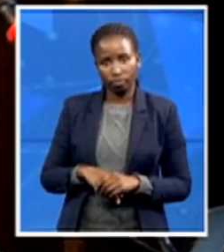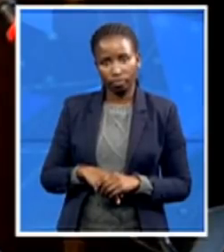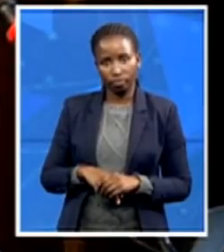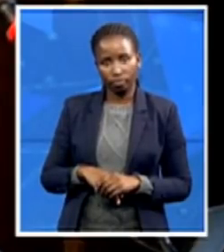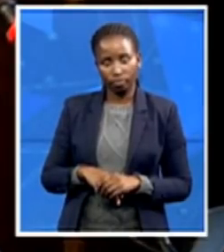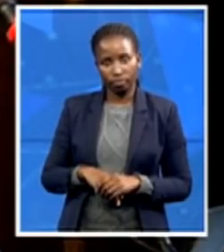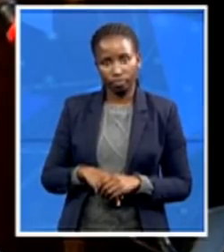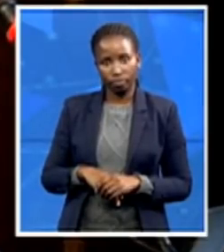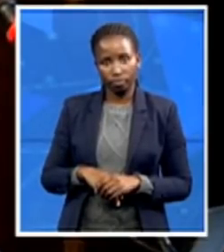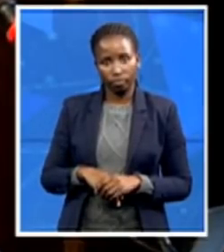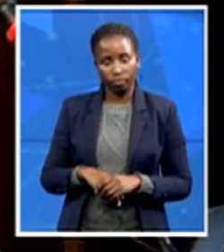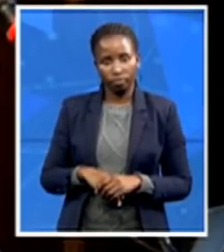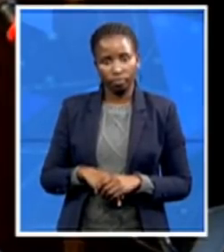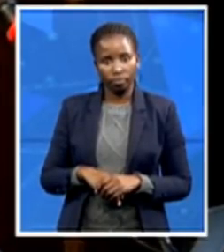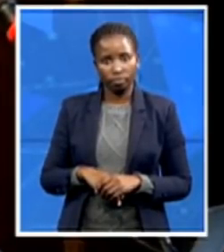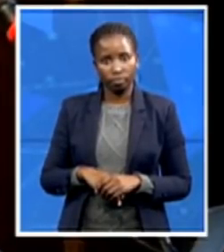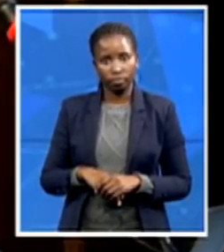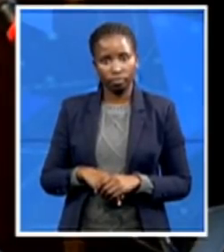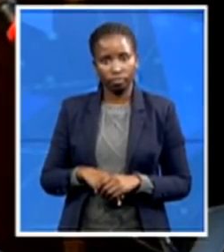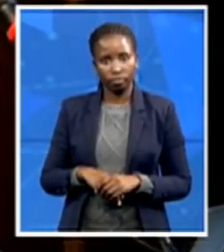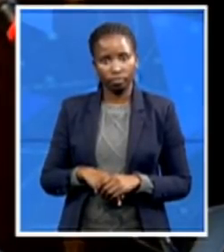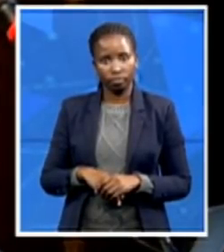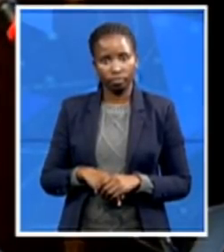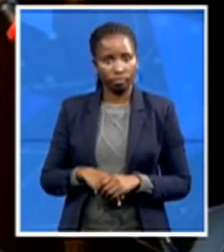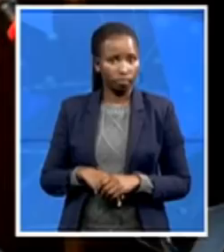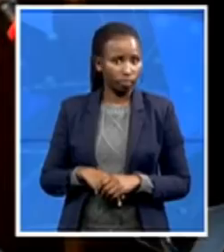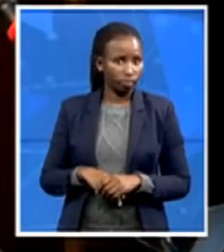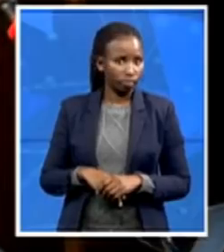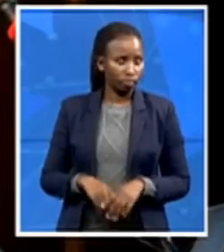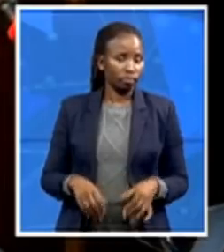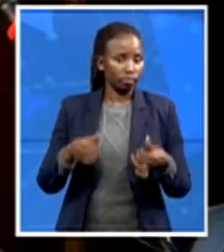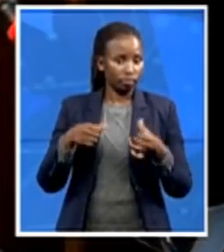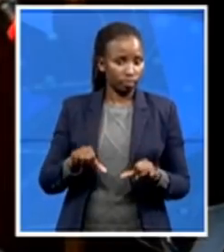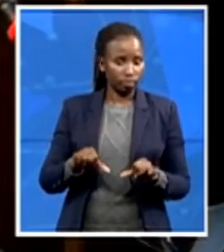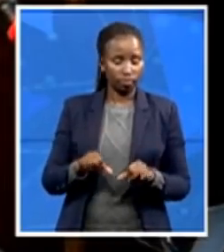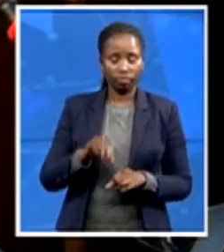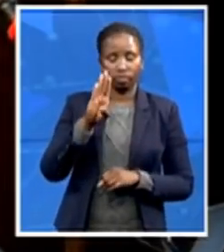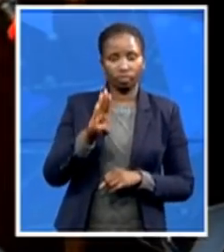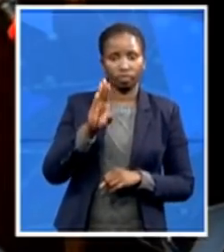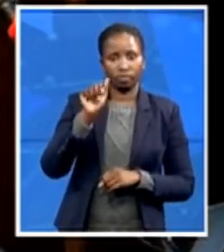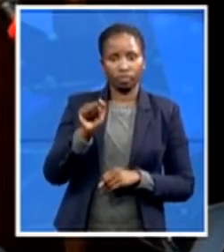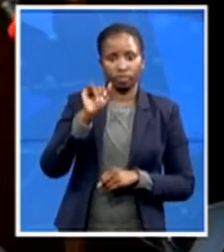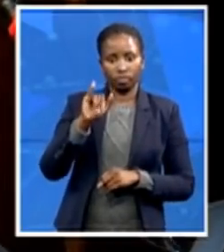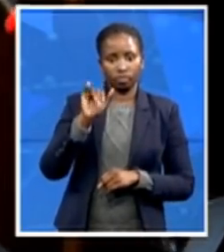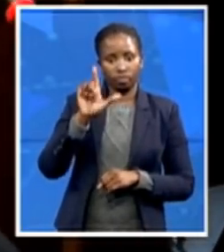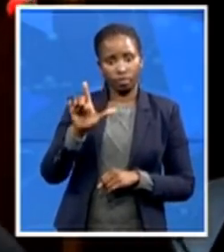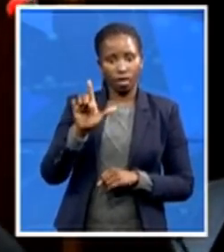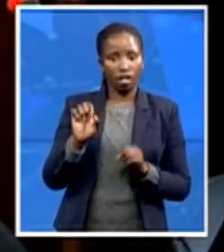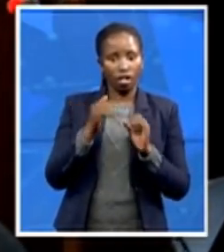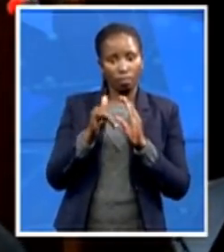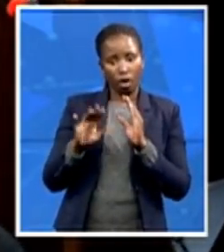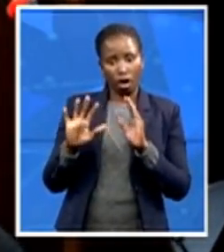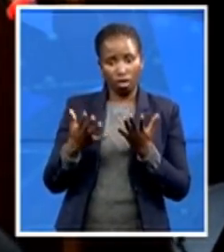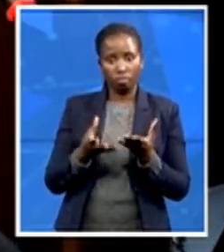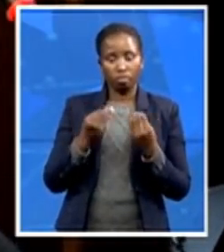Can we just agree on amount of bail which is suitable? I know that the defence indicated 5,000 rand. Can I take an instruction I think quickly? that